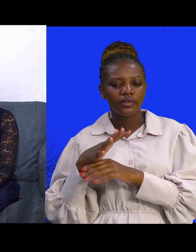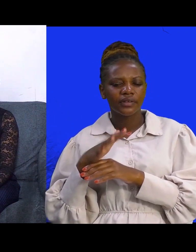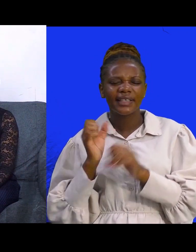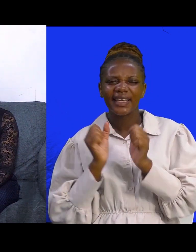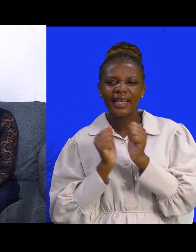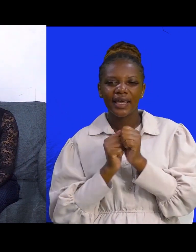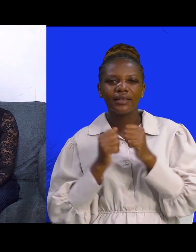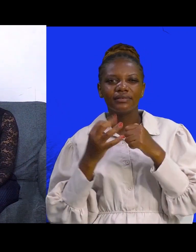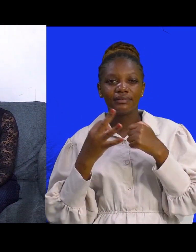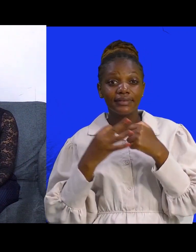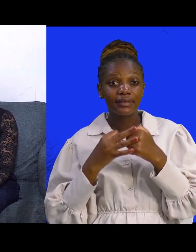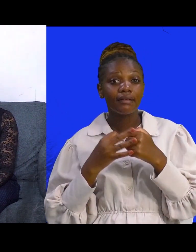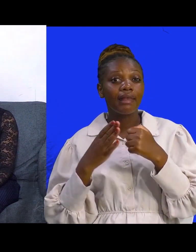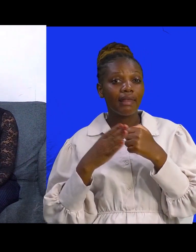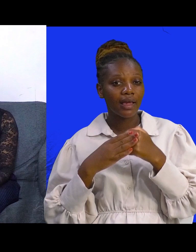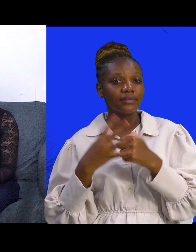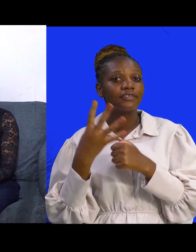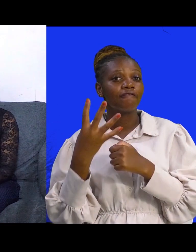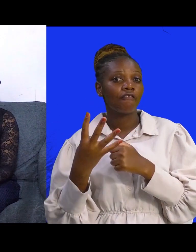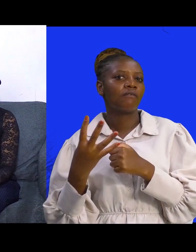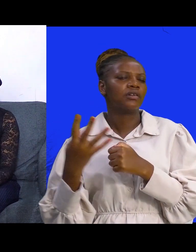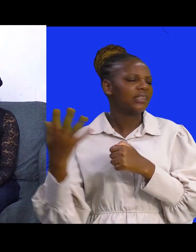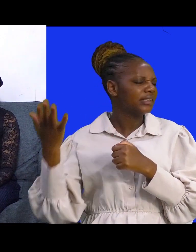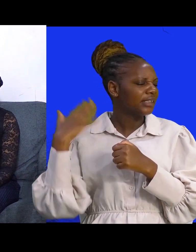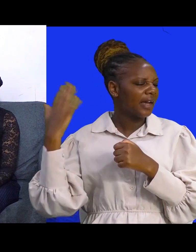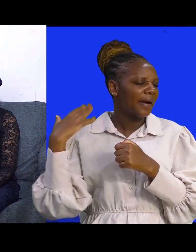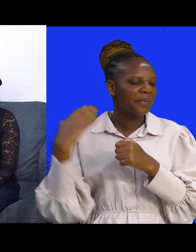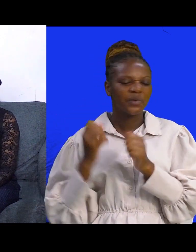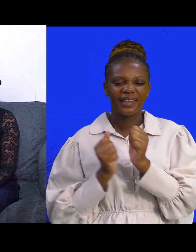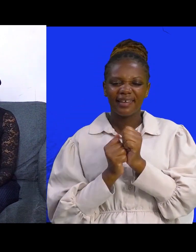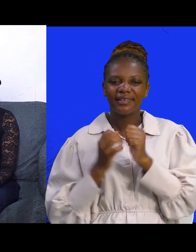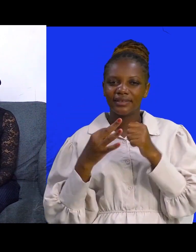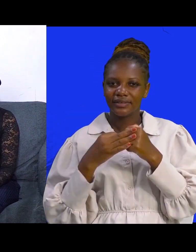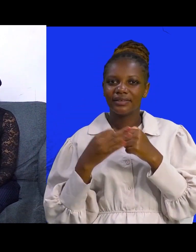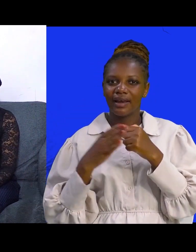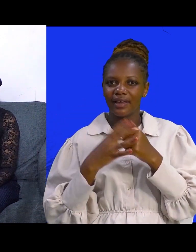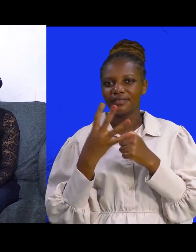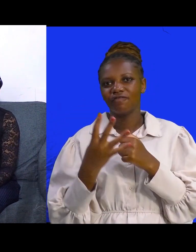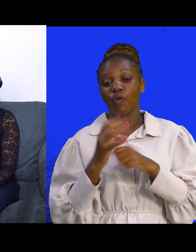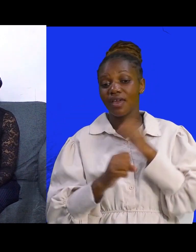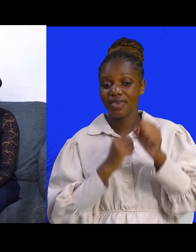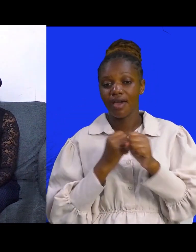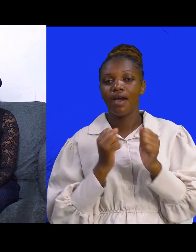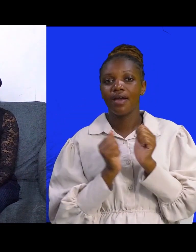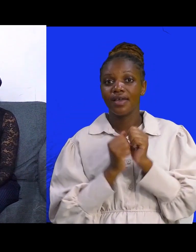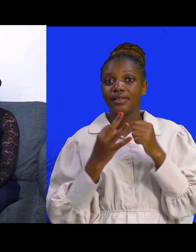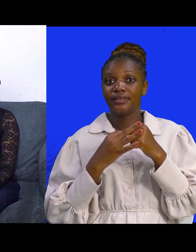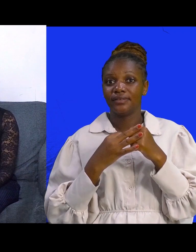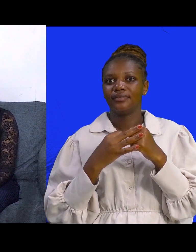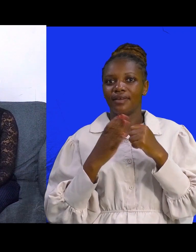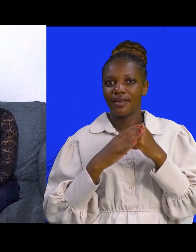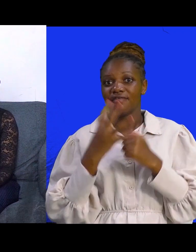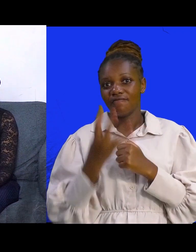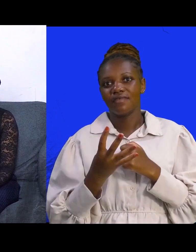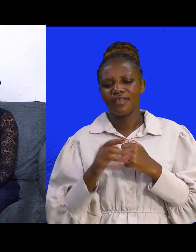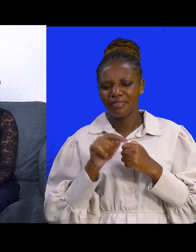about, I think, in the year 1894 to 1890, 96, 97.